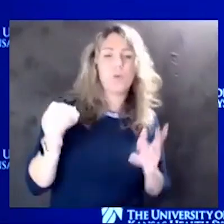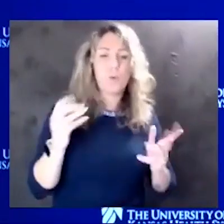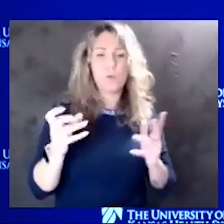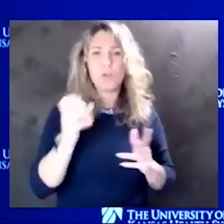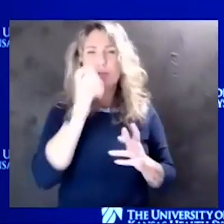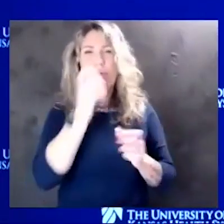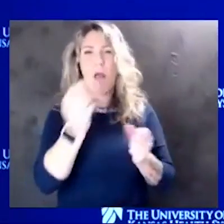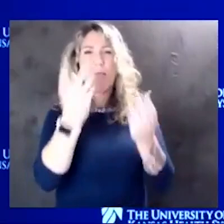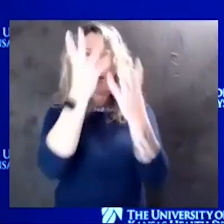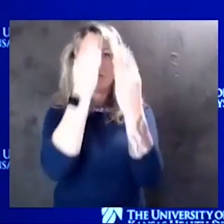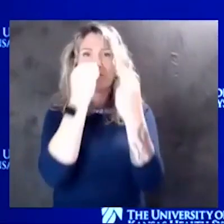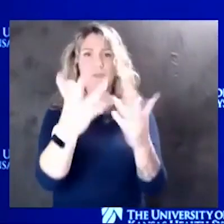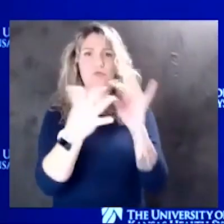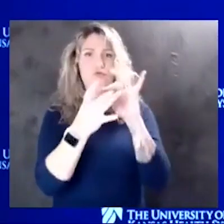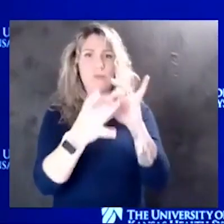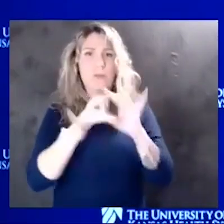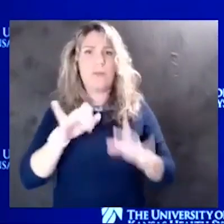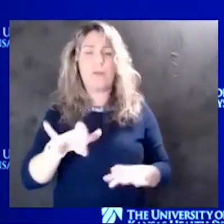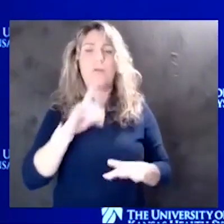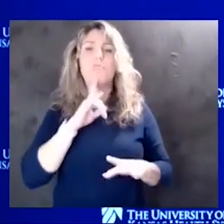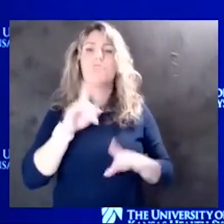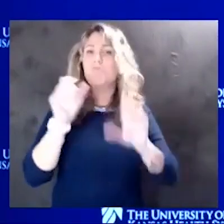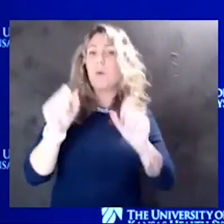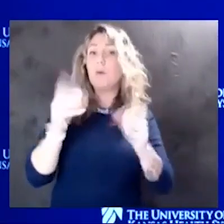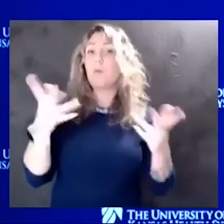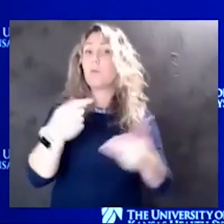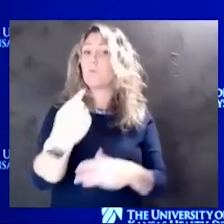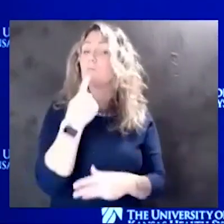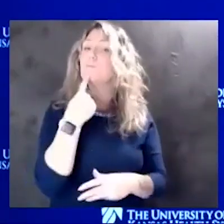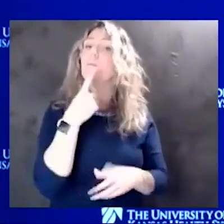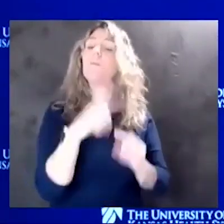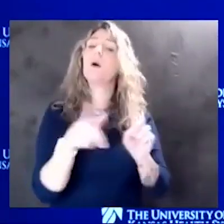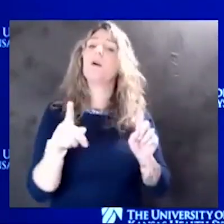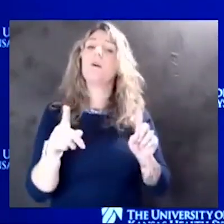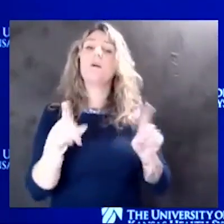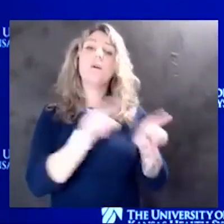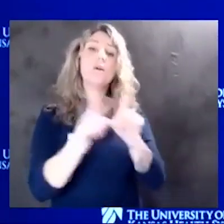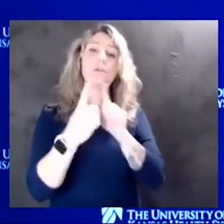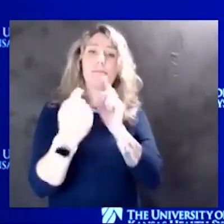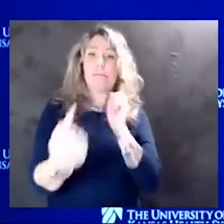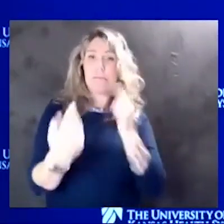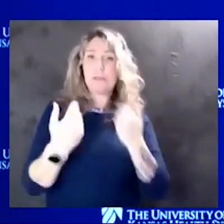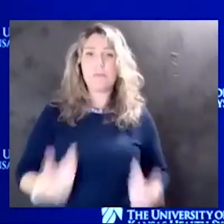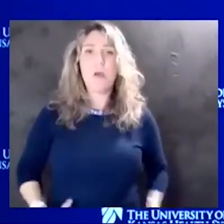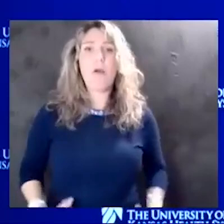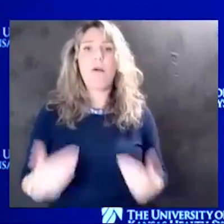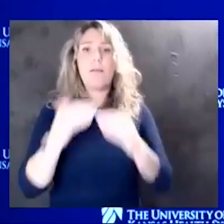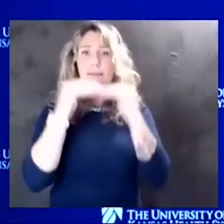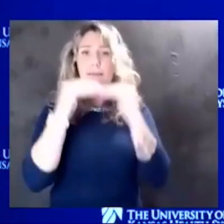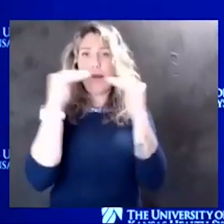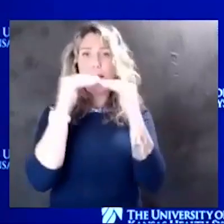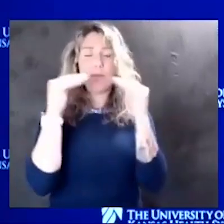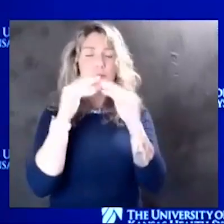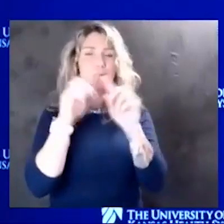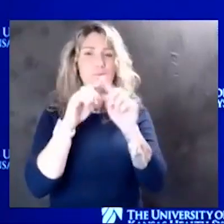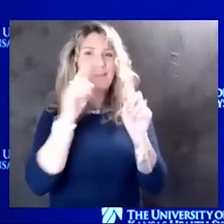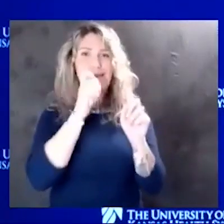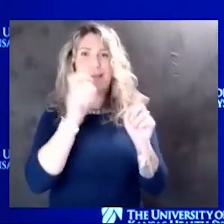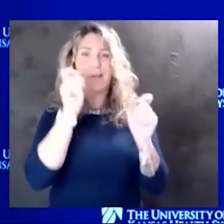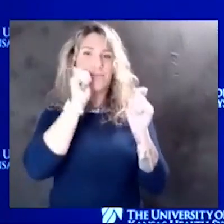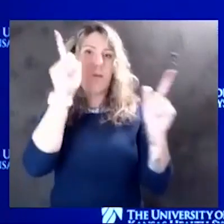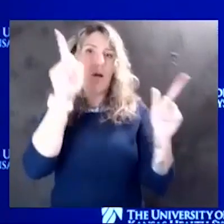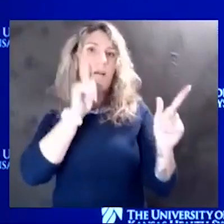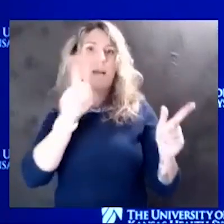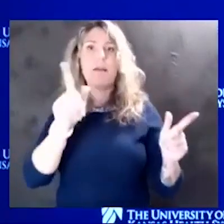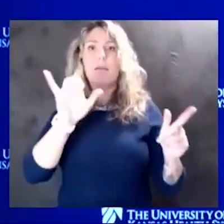that, probably just what you said, but also we know that antibody levels wane, but that is not surprising. That is how your immune system works.